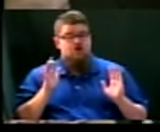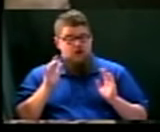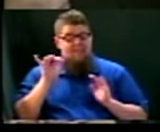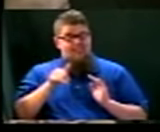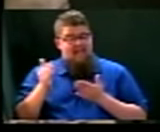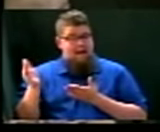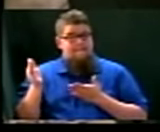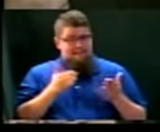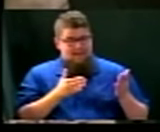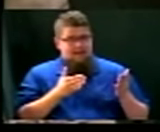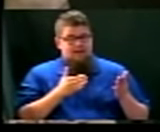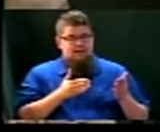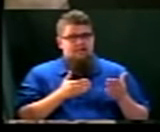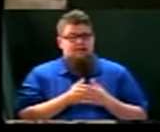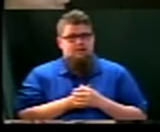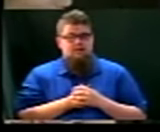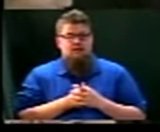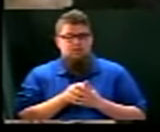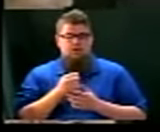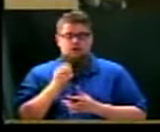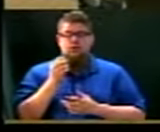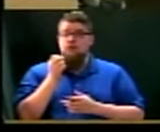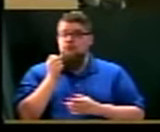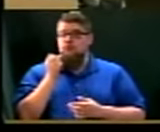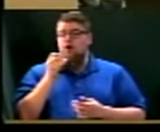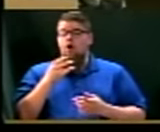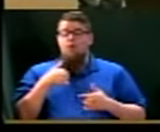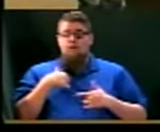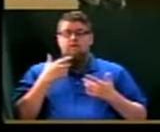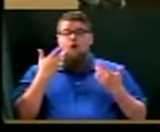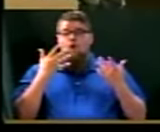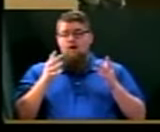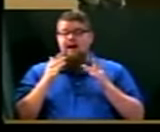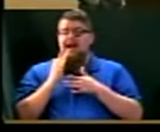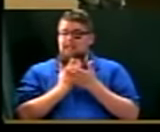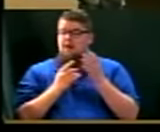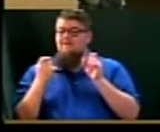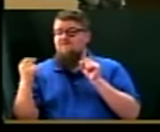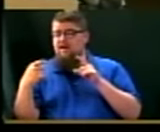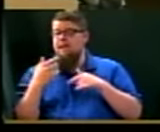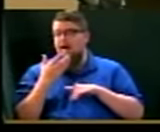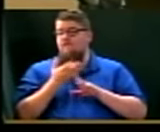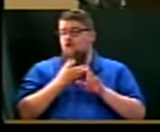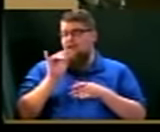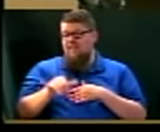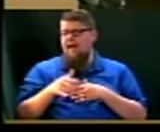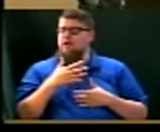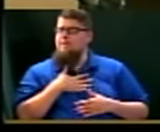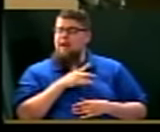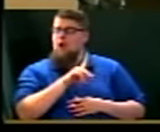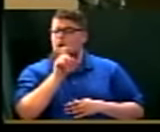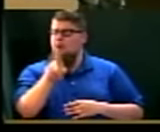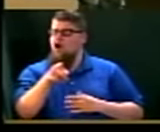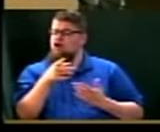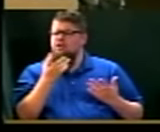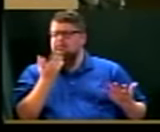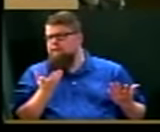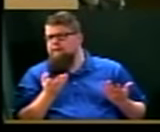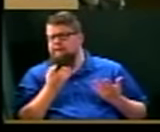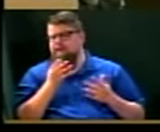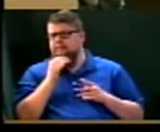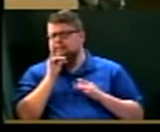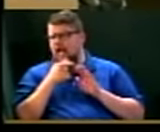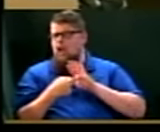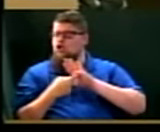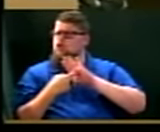that's currently before you. Okay, so we have already had input into this. So I guess my question is, it's not reflecting what